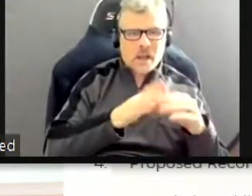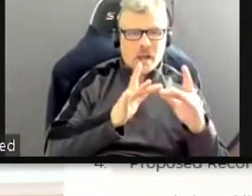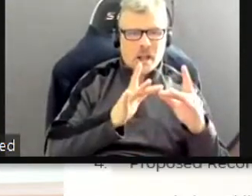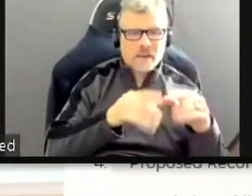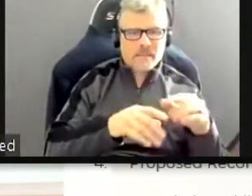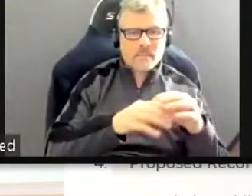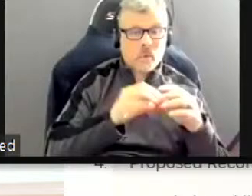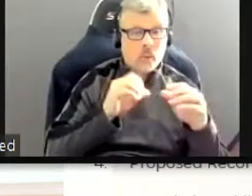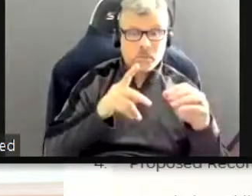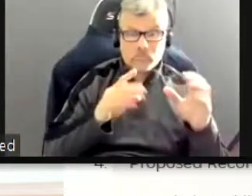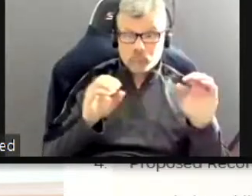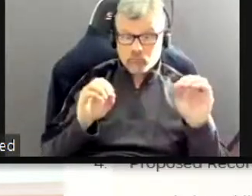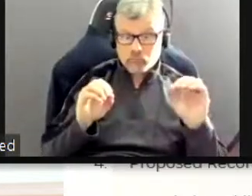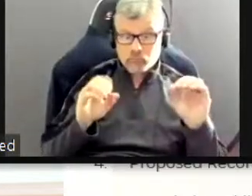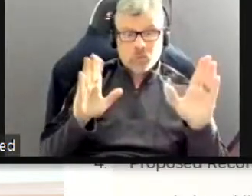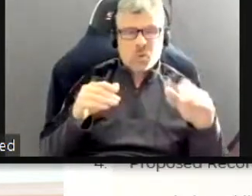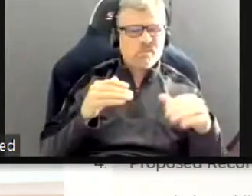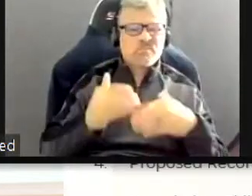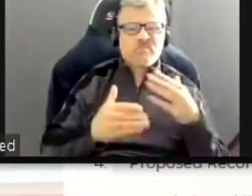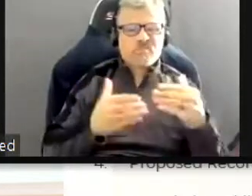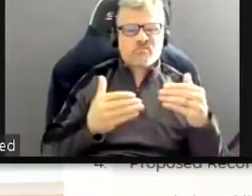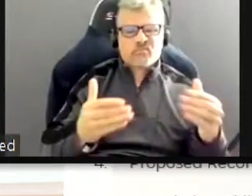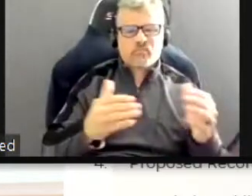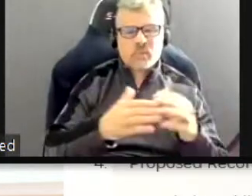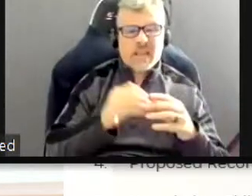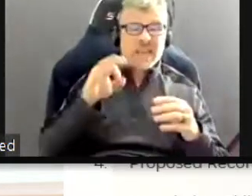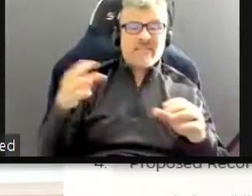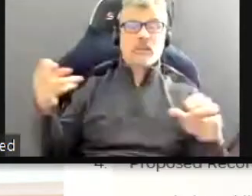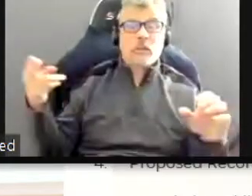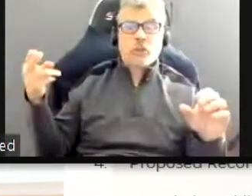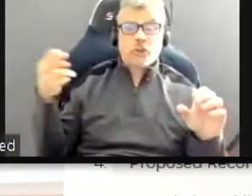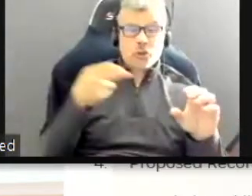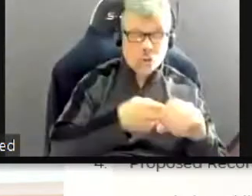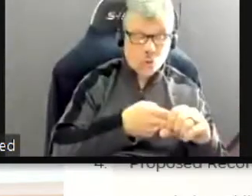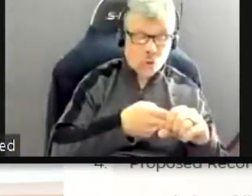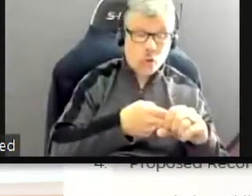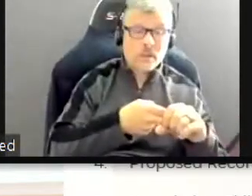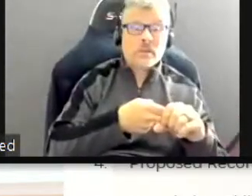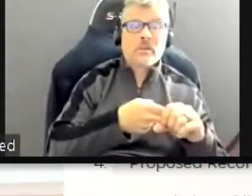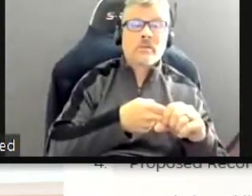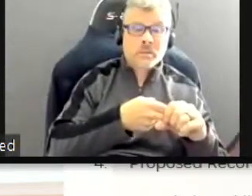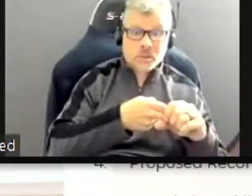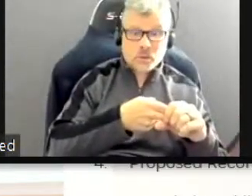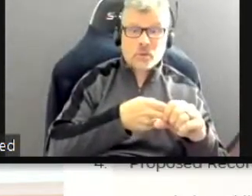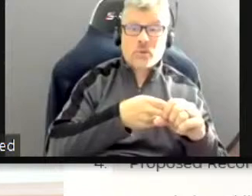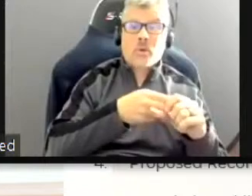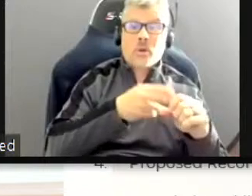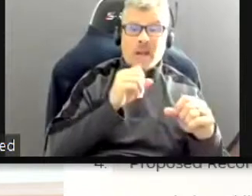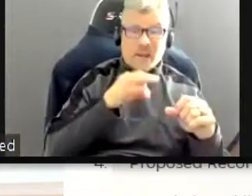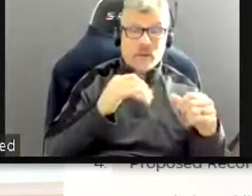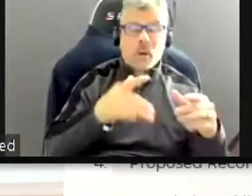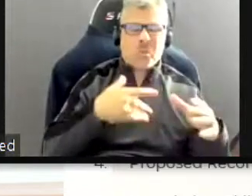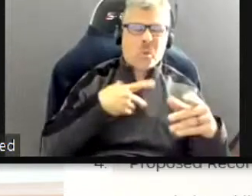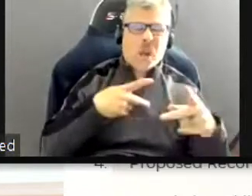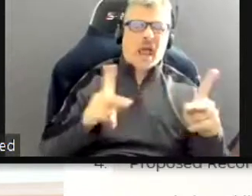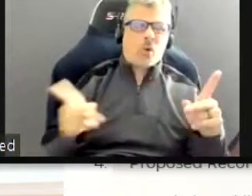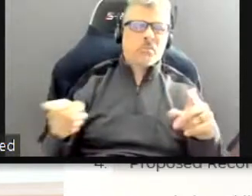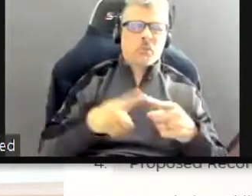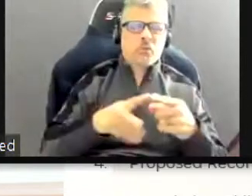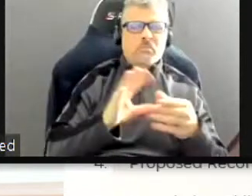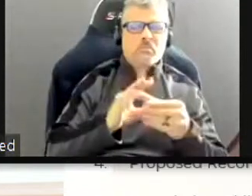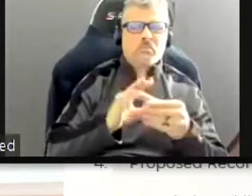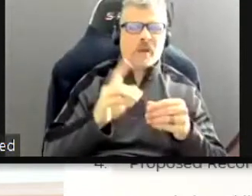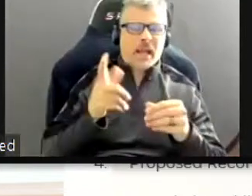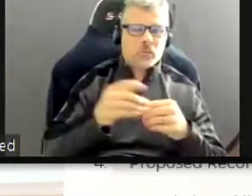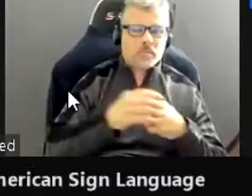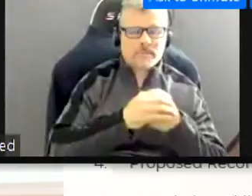In that case, we will move on. If he joins and if the work group will allow, we will allow him to give his public comment a little later in the